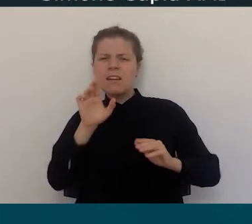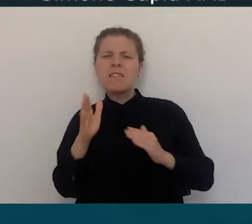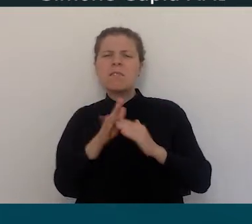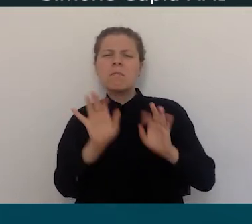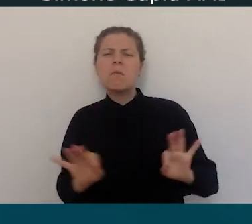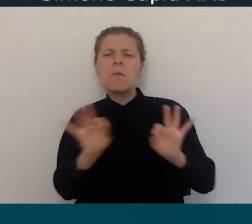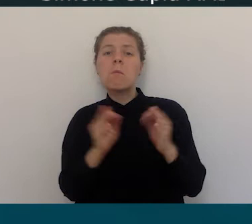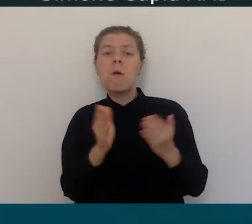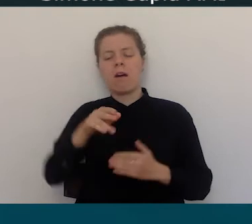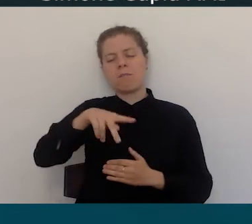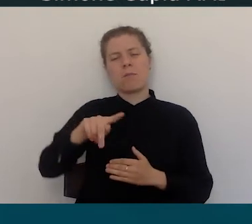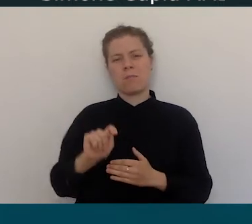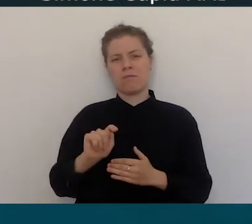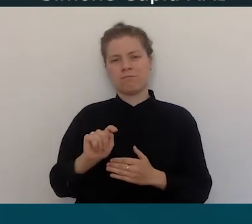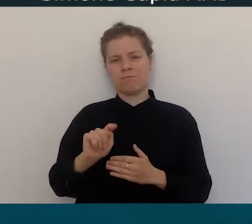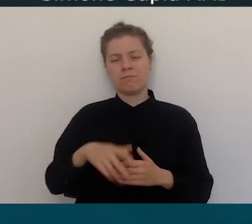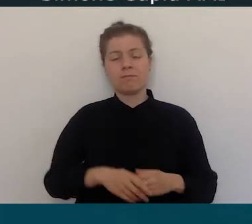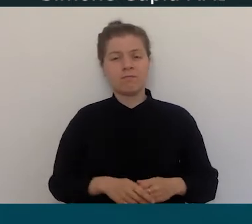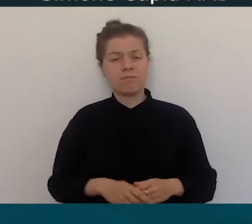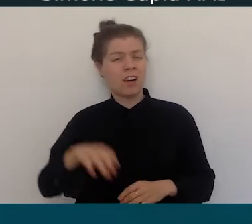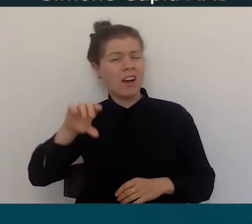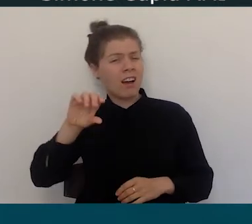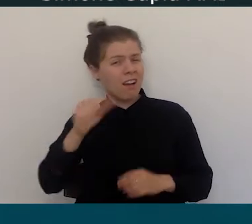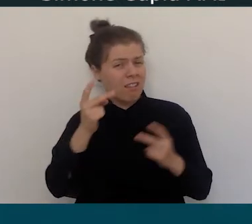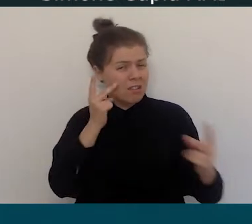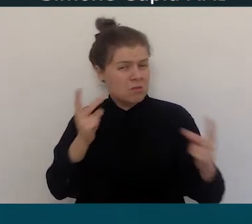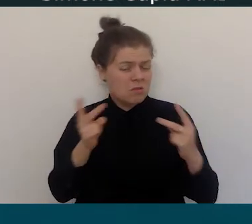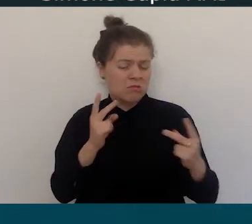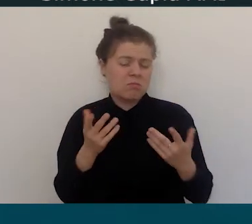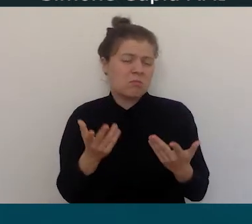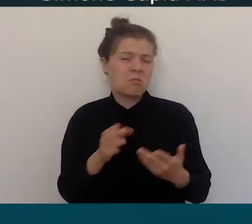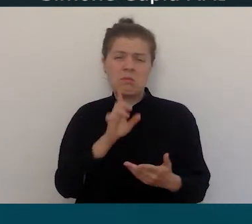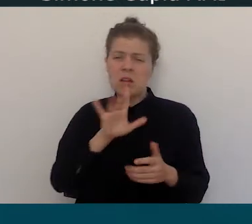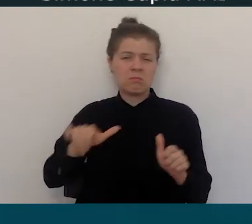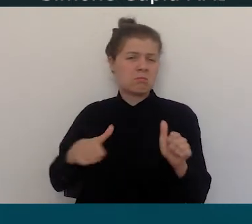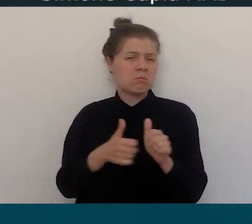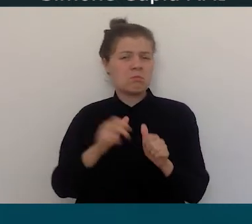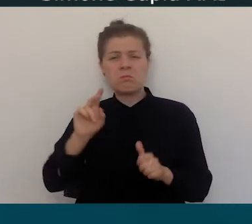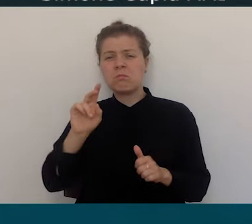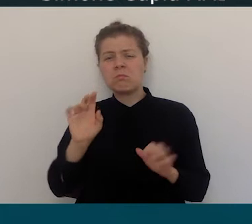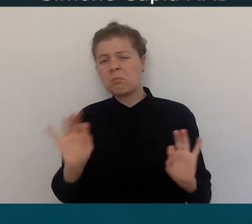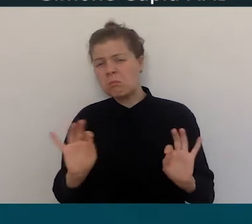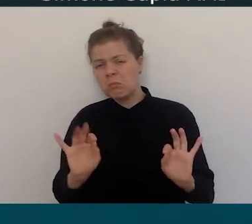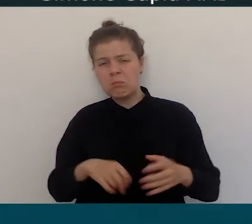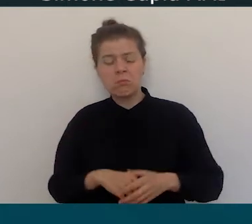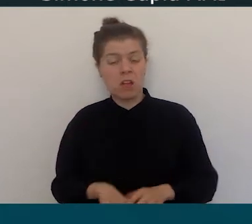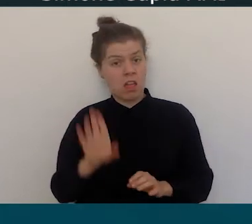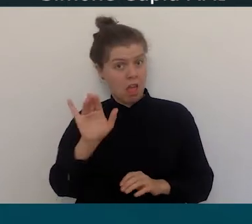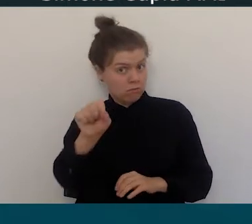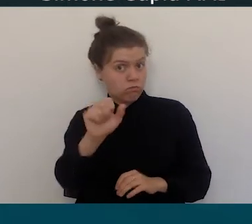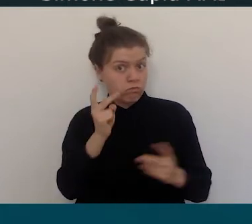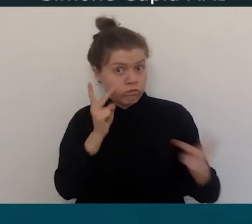PowerPoint presentation. Everything else is just a secondary factor that happens to be visual,